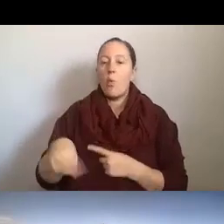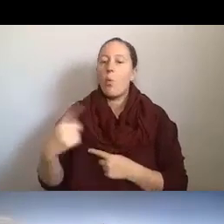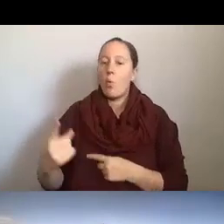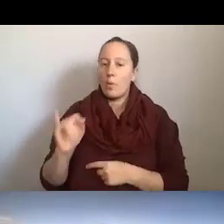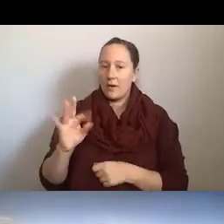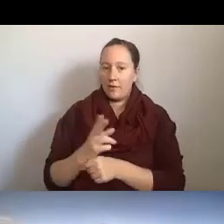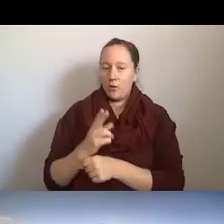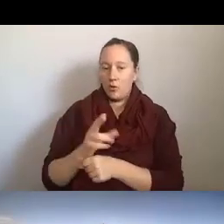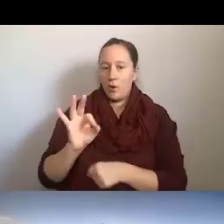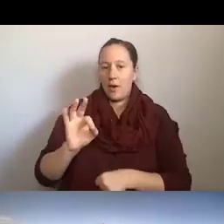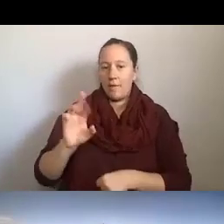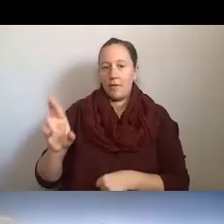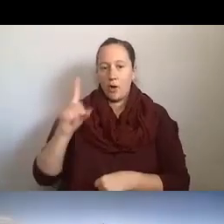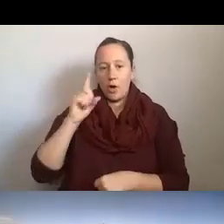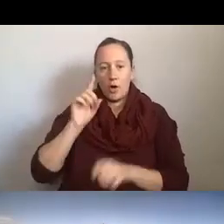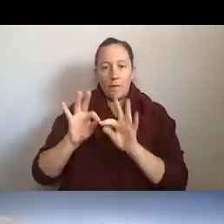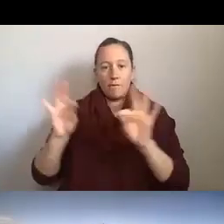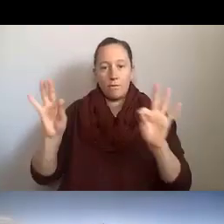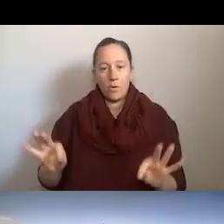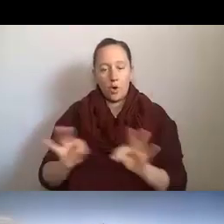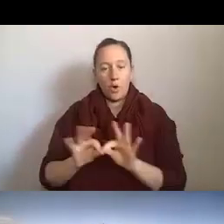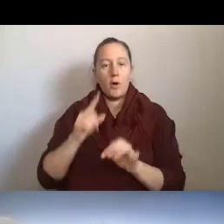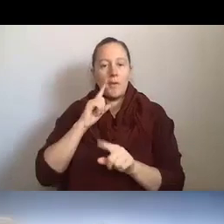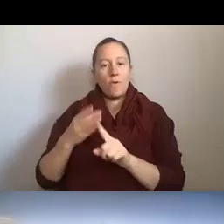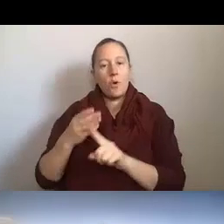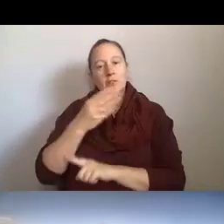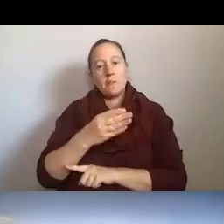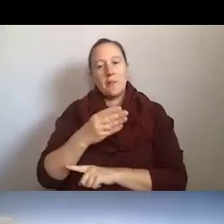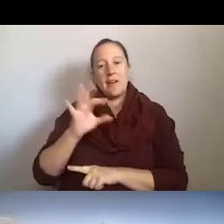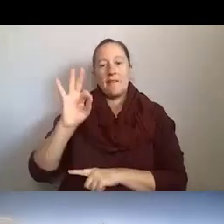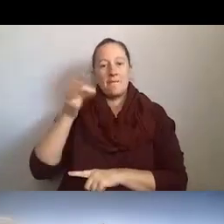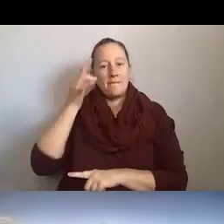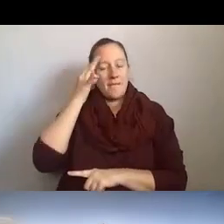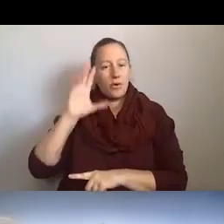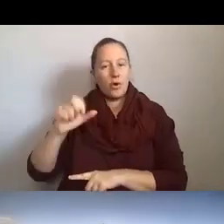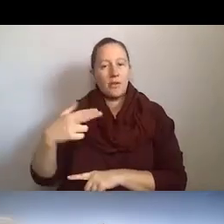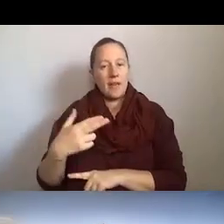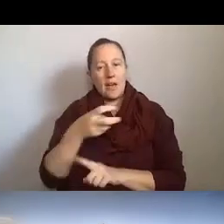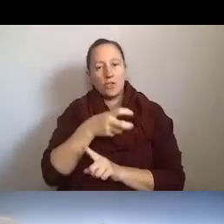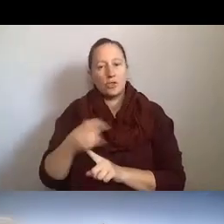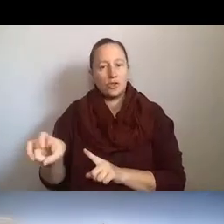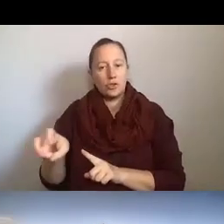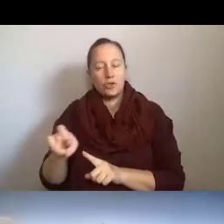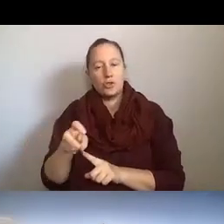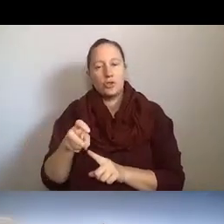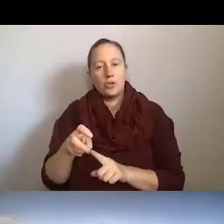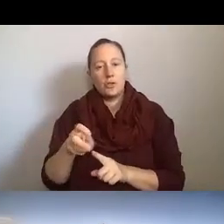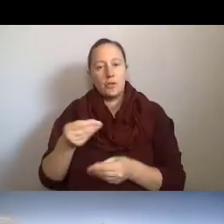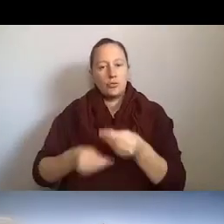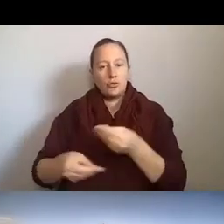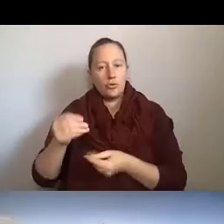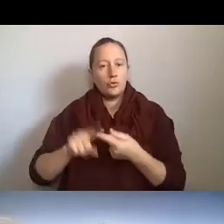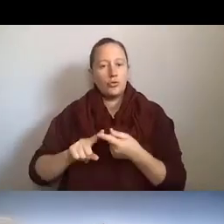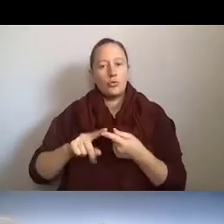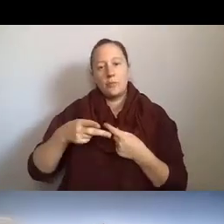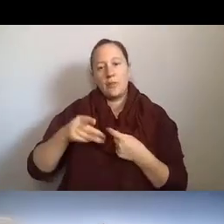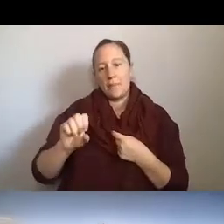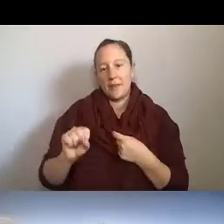And again, it can, the compensation cannot prolong the NRSA